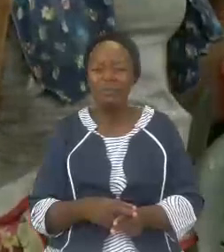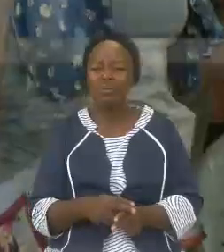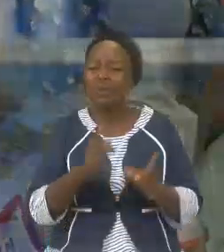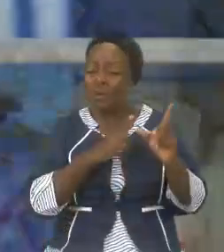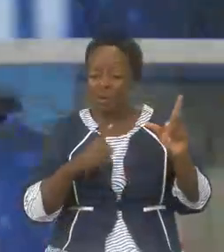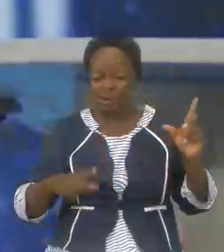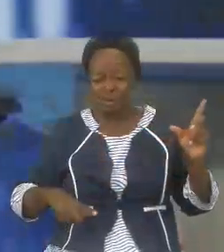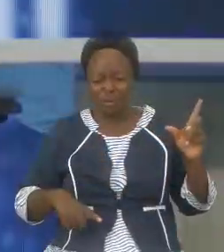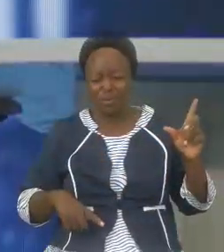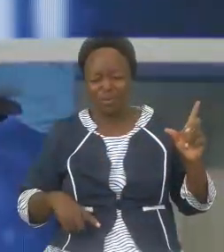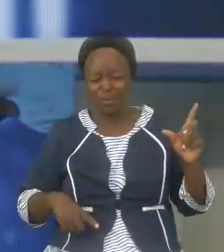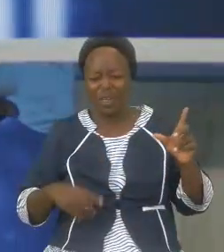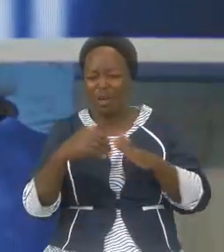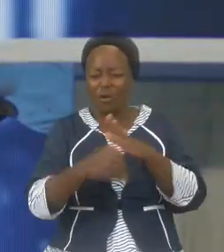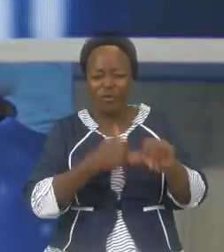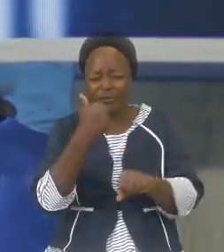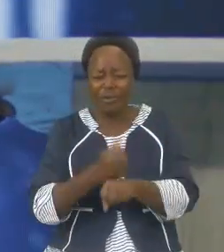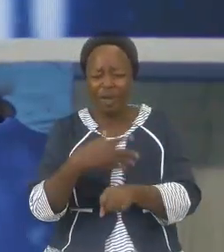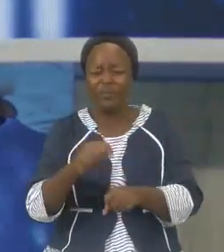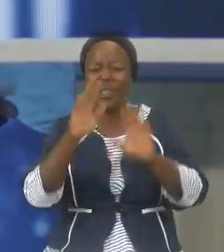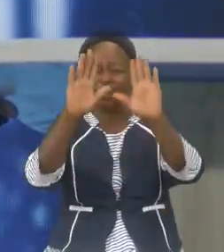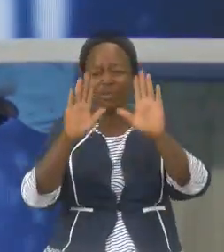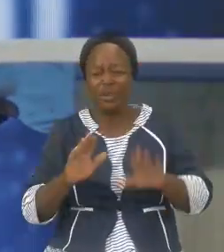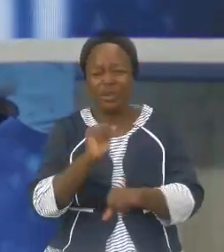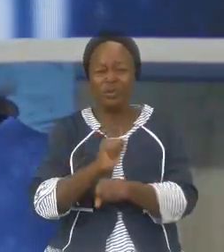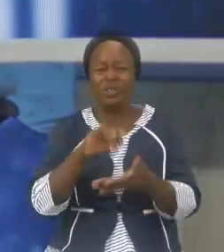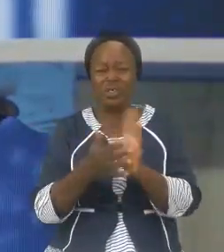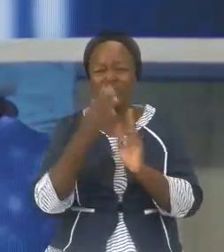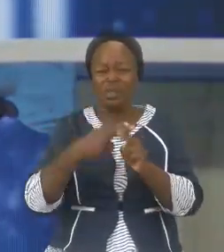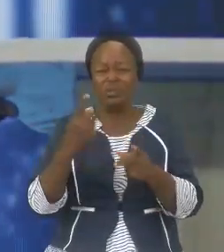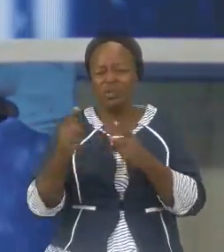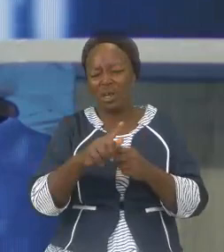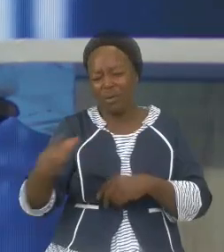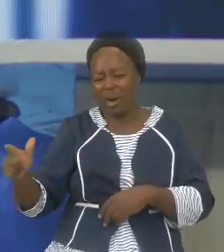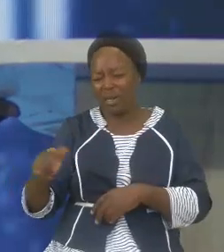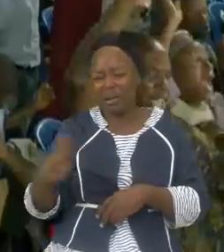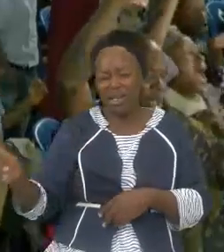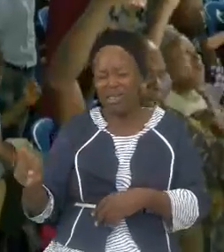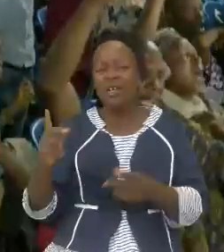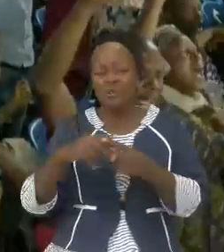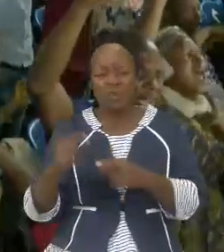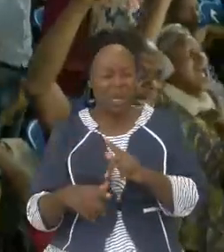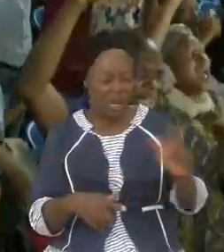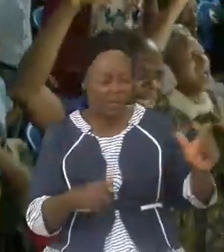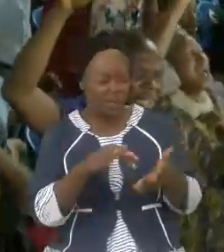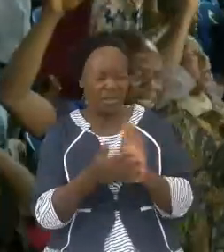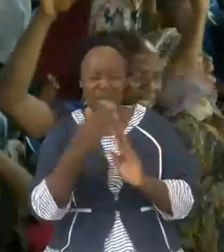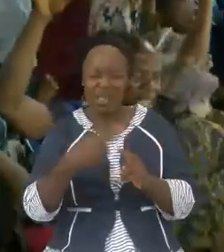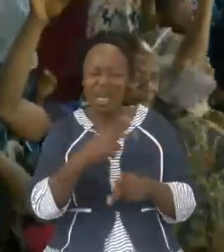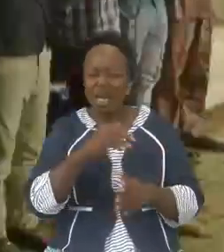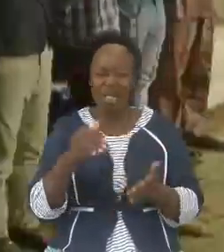Lord, confirm the miracle. Amen. To the right, amen. To the left, amen. At the